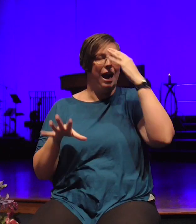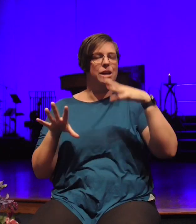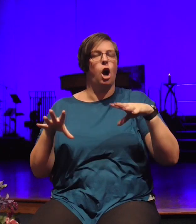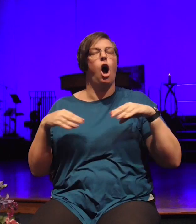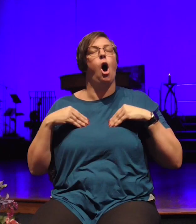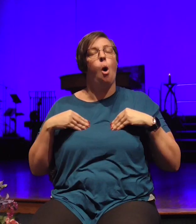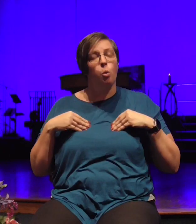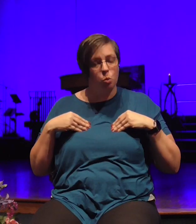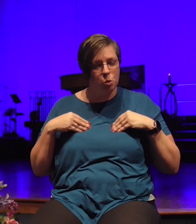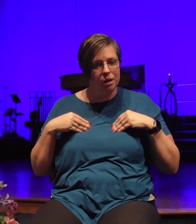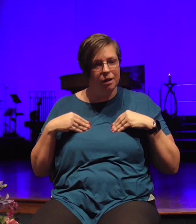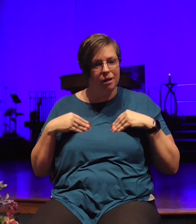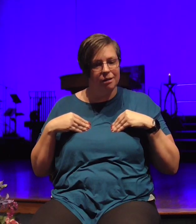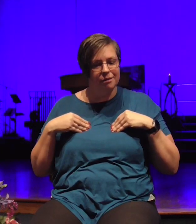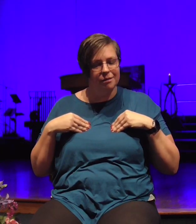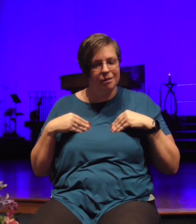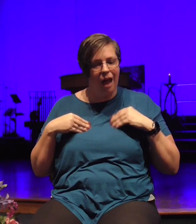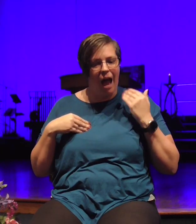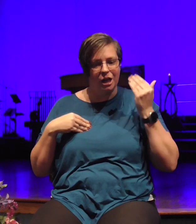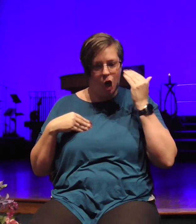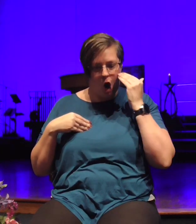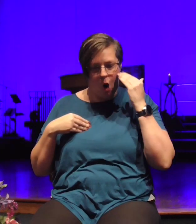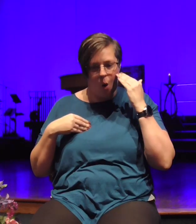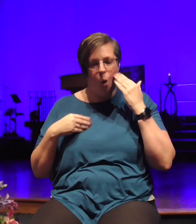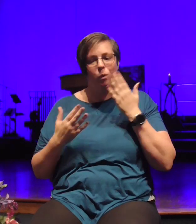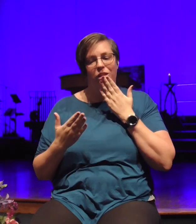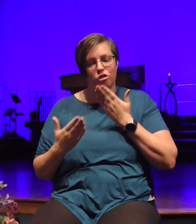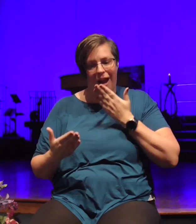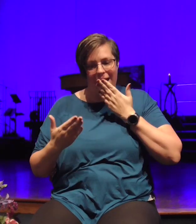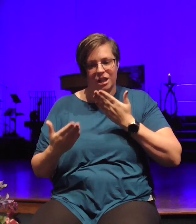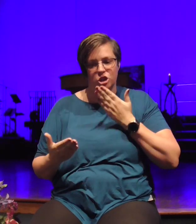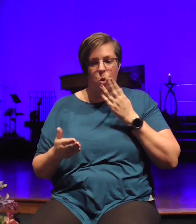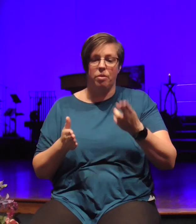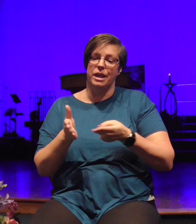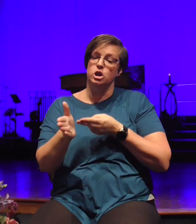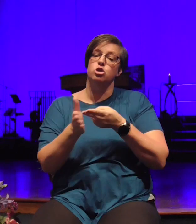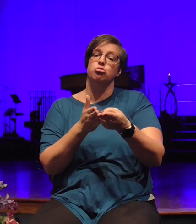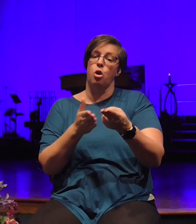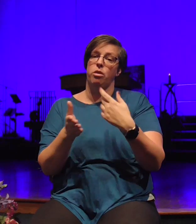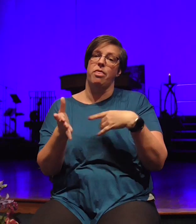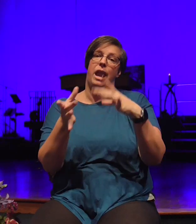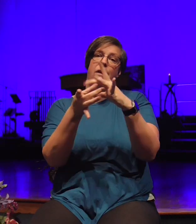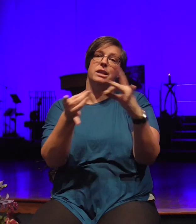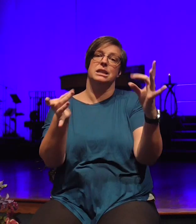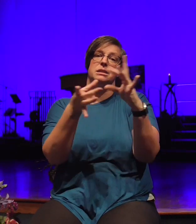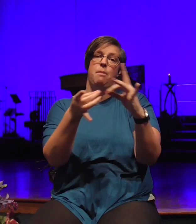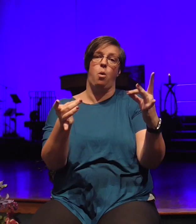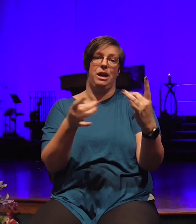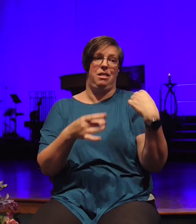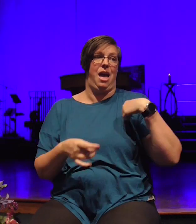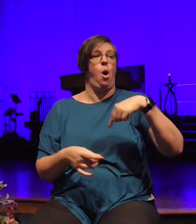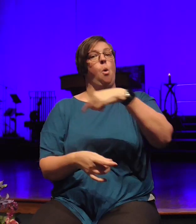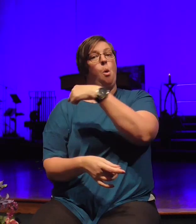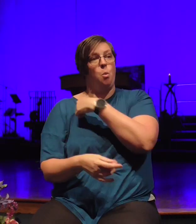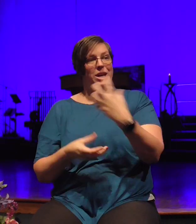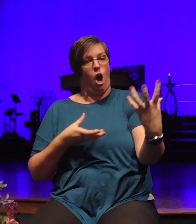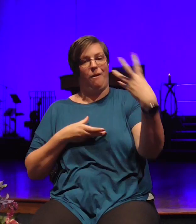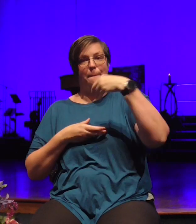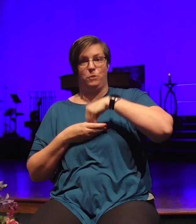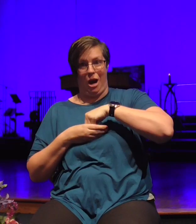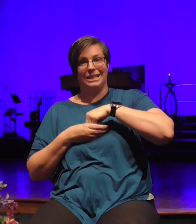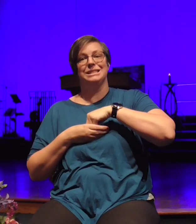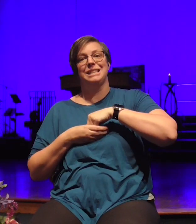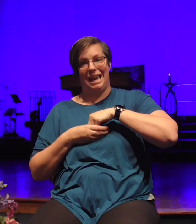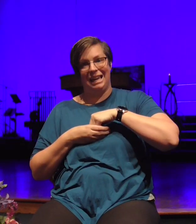And I know with great gratitude that this truth that I've spoken, that we've embraced this day, is now met by